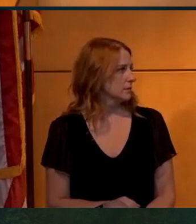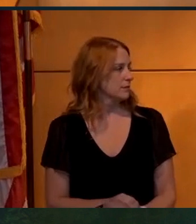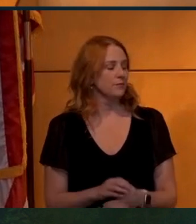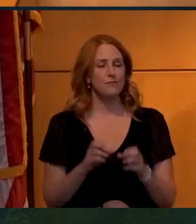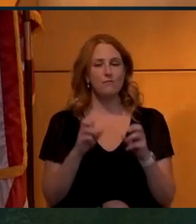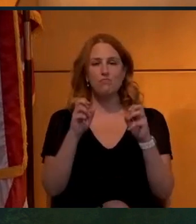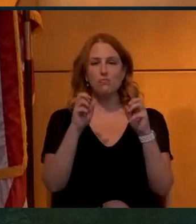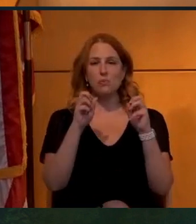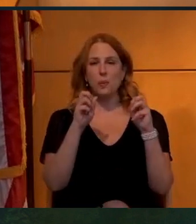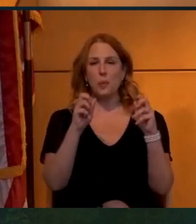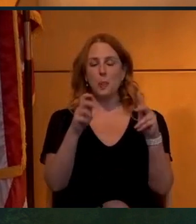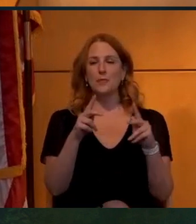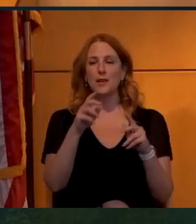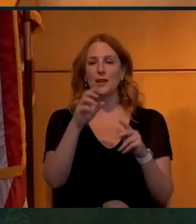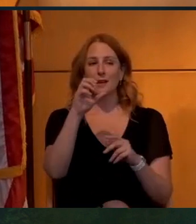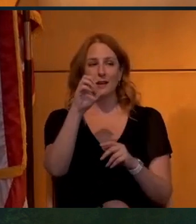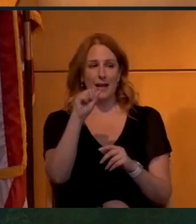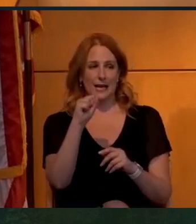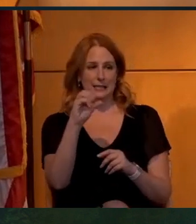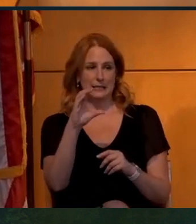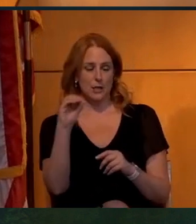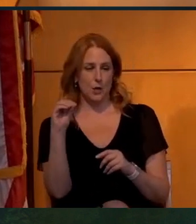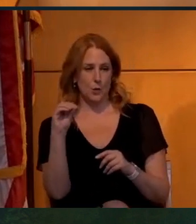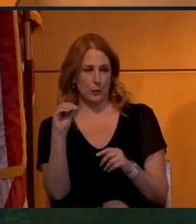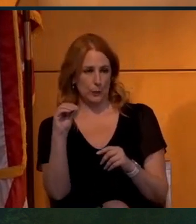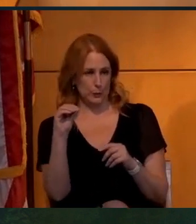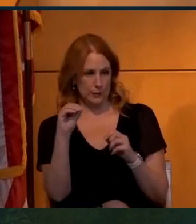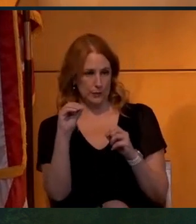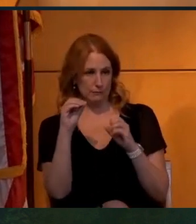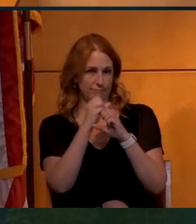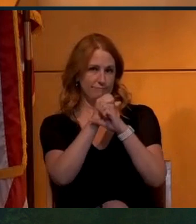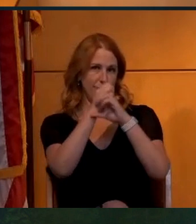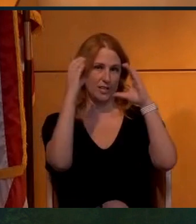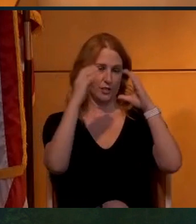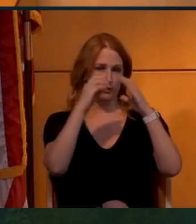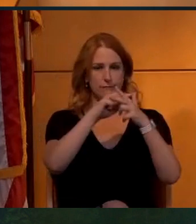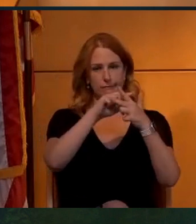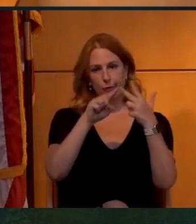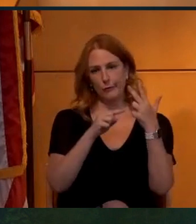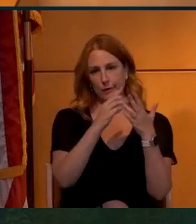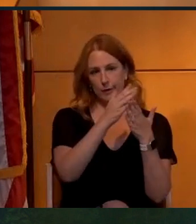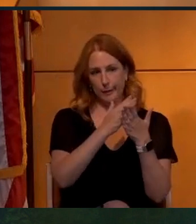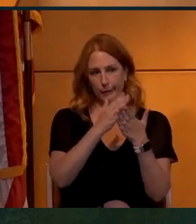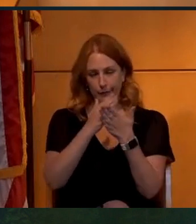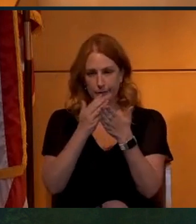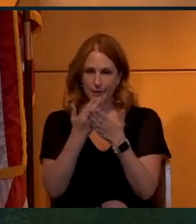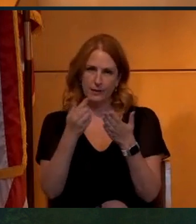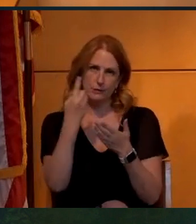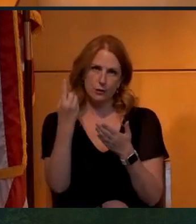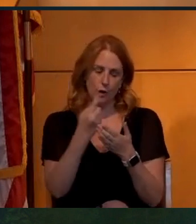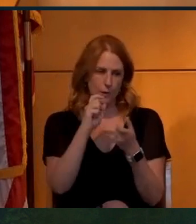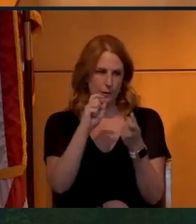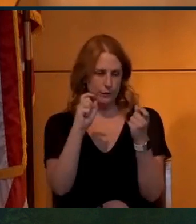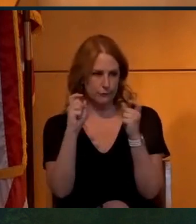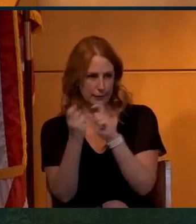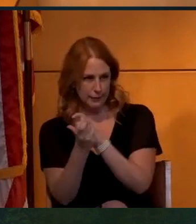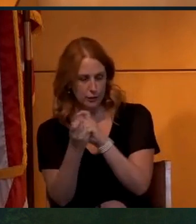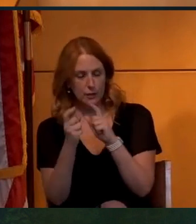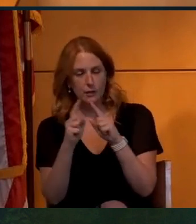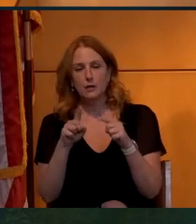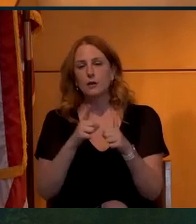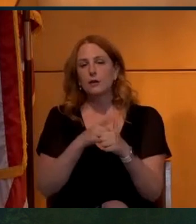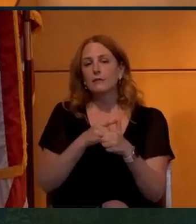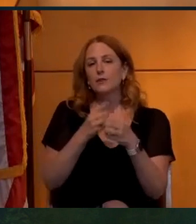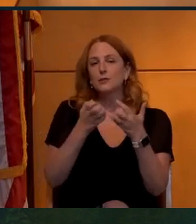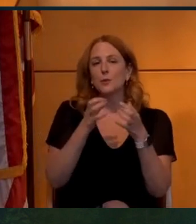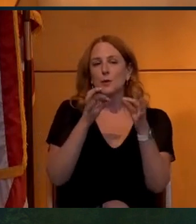All right, so SEO's vision is threefold at the moment. You know, things are constantly evolving. First, we're working to